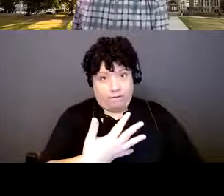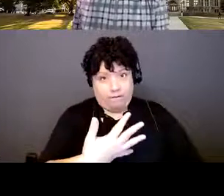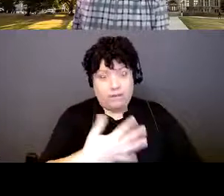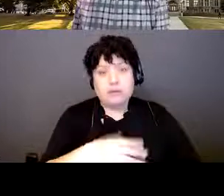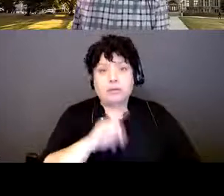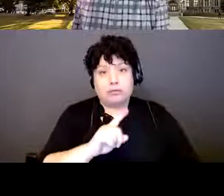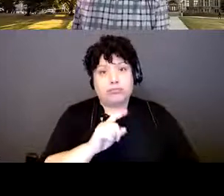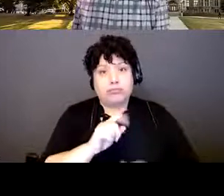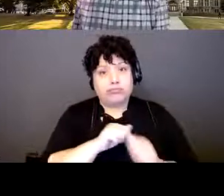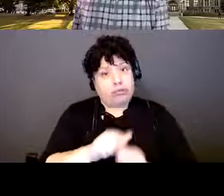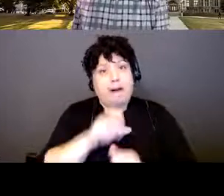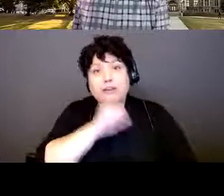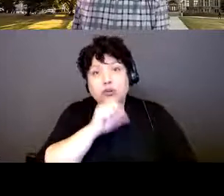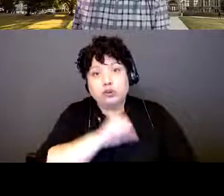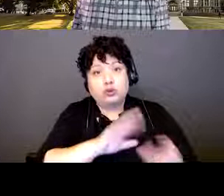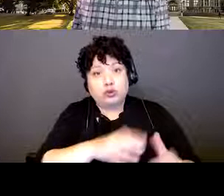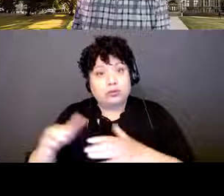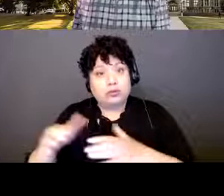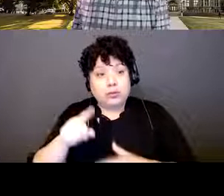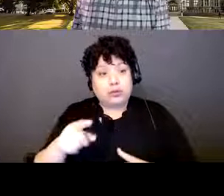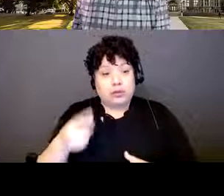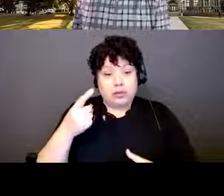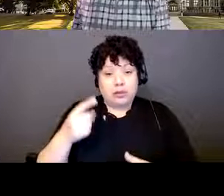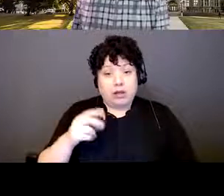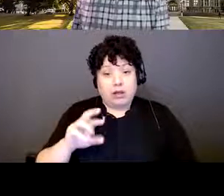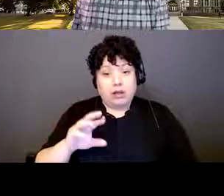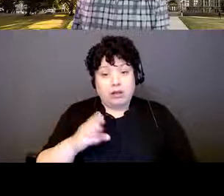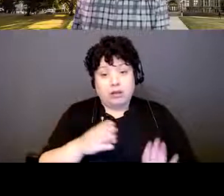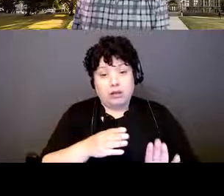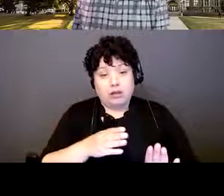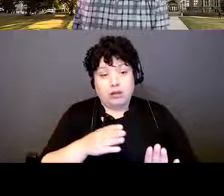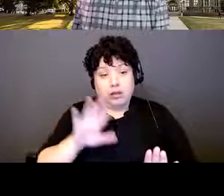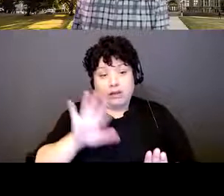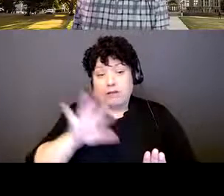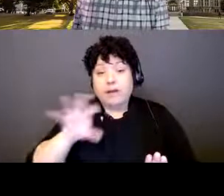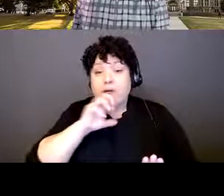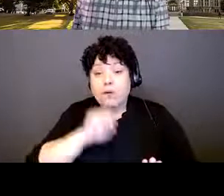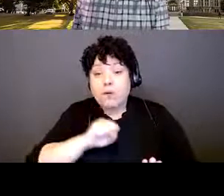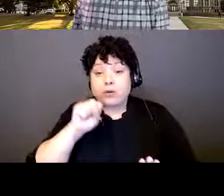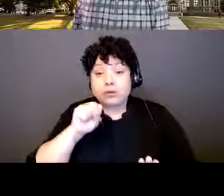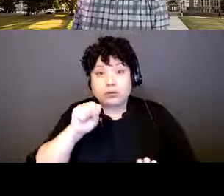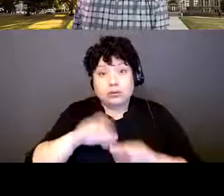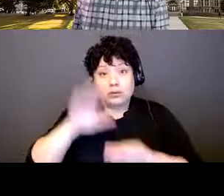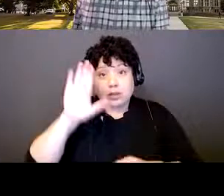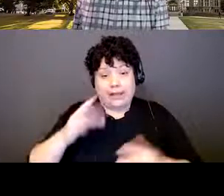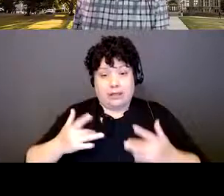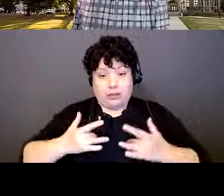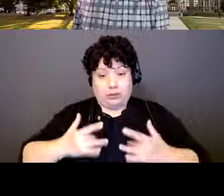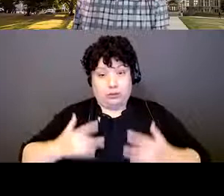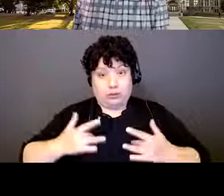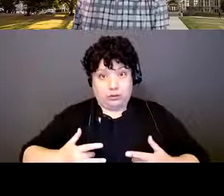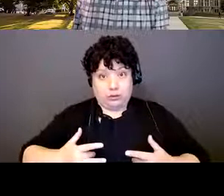can see that if you go to the far right, 55 and older, depression that's